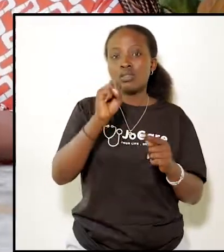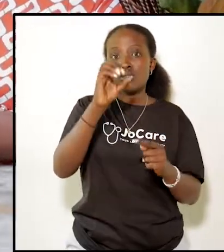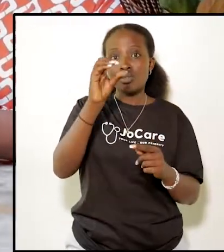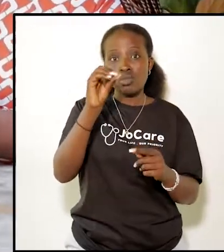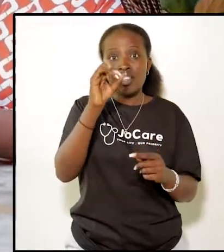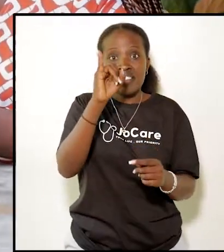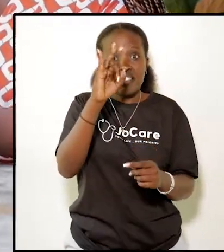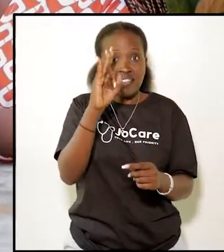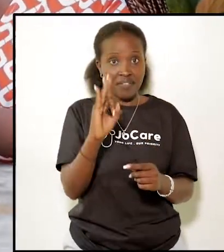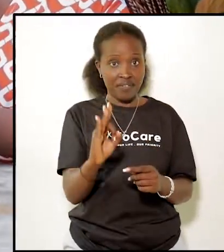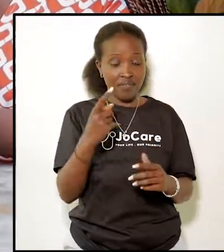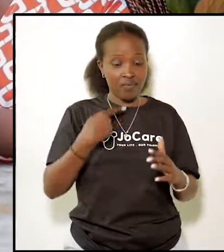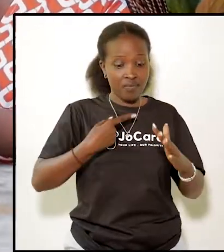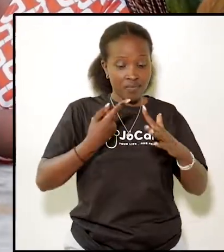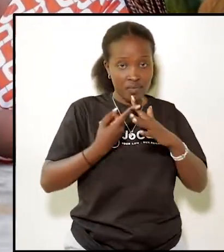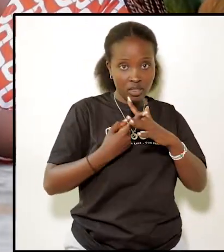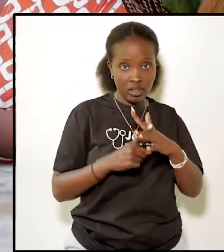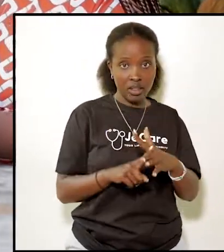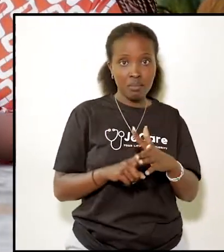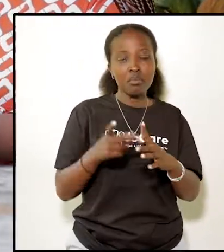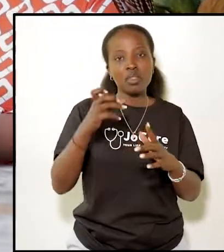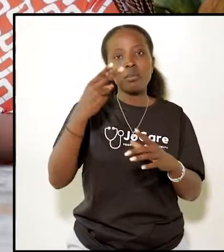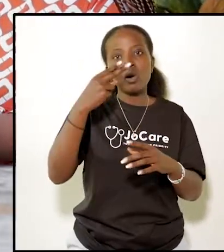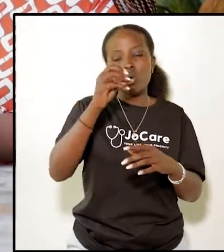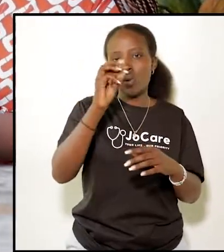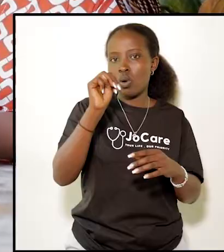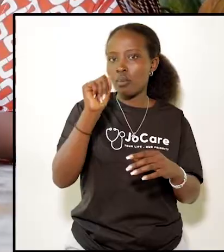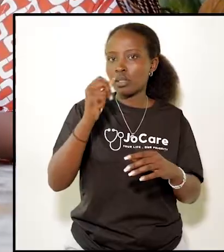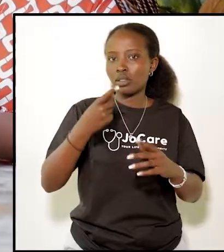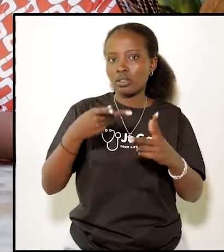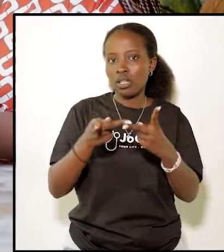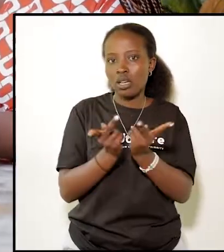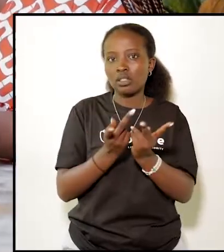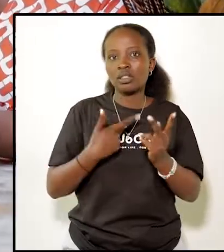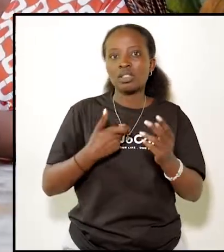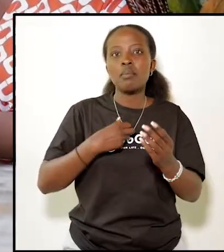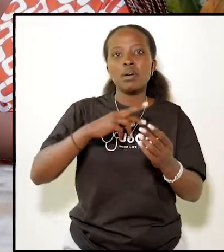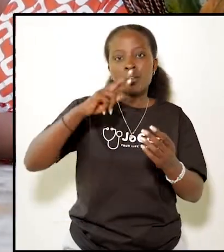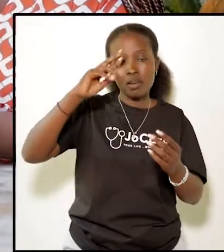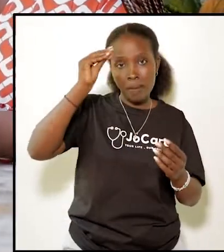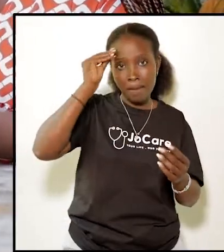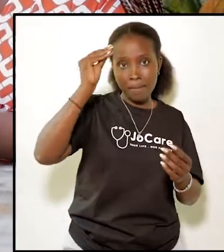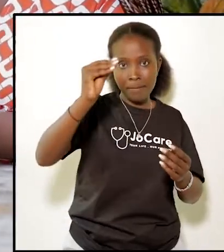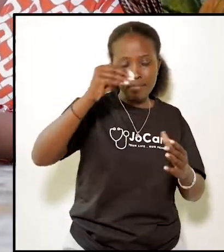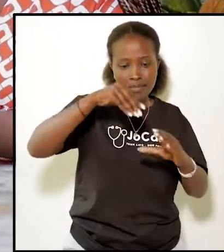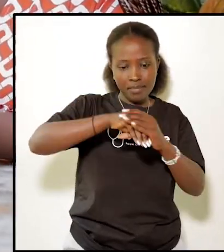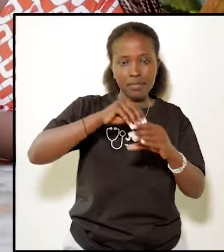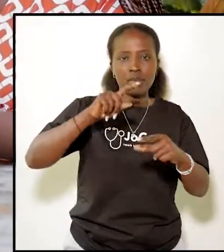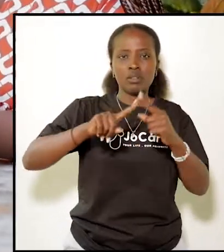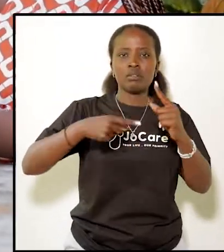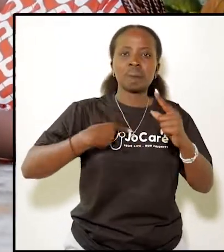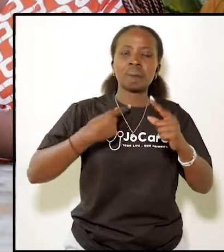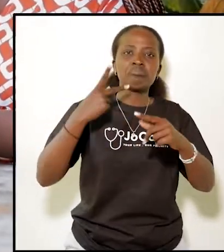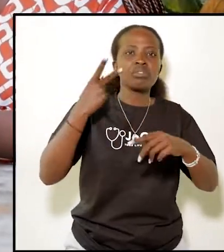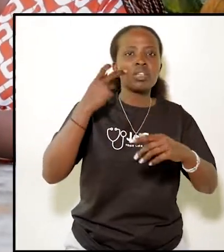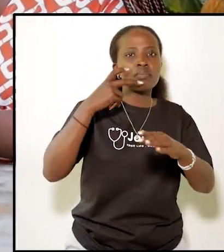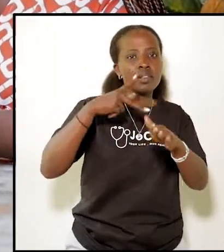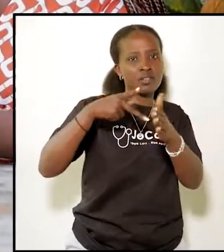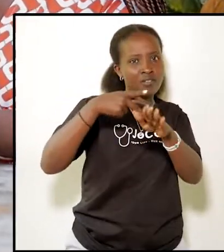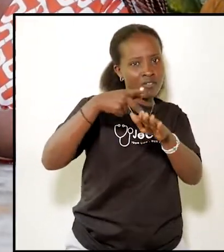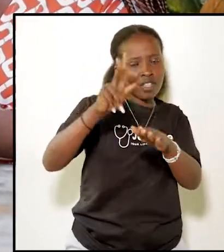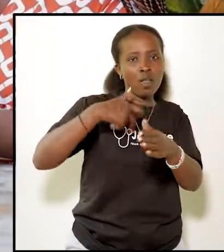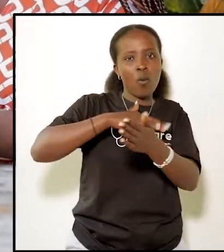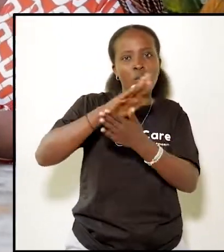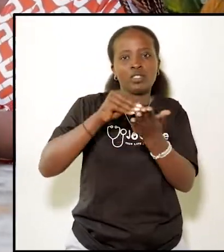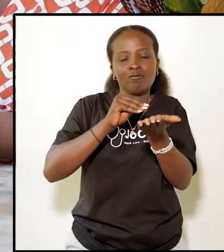gland. So if these thyroid hormones are sending wrong messages to the pituitary gland, it also